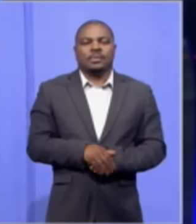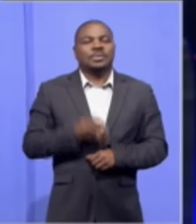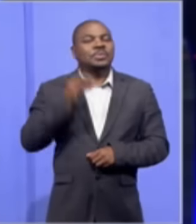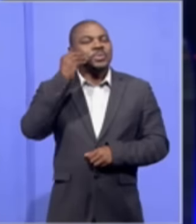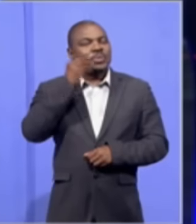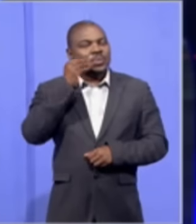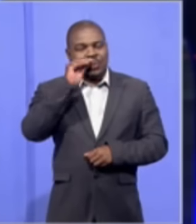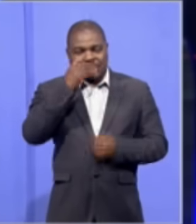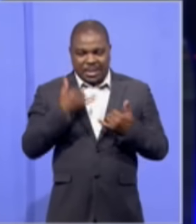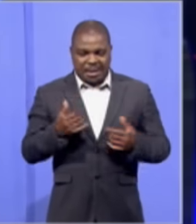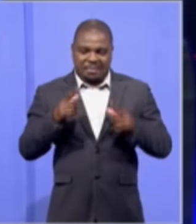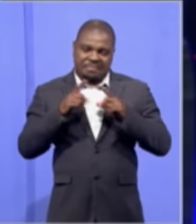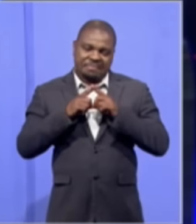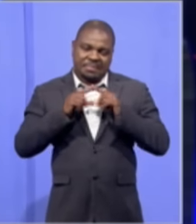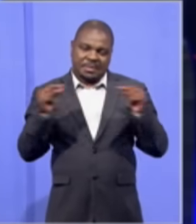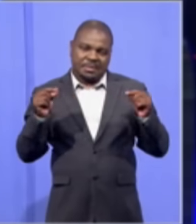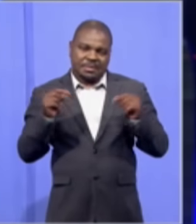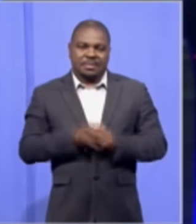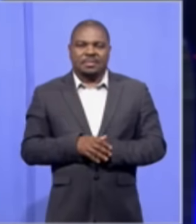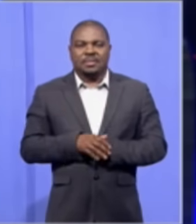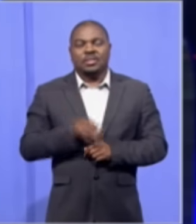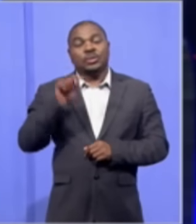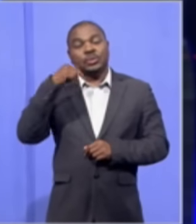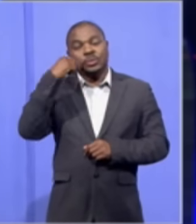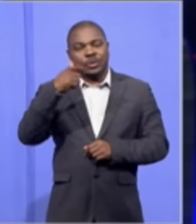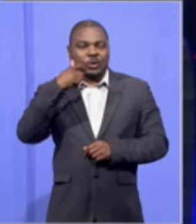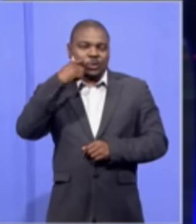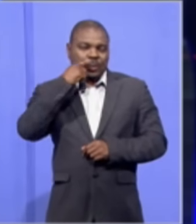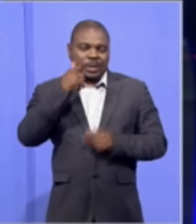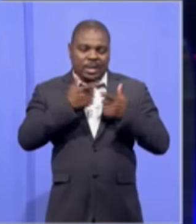Khaswena ya ditaba tsa Sesotho e fella mona kopana le moifo wa rona wa